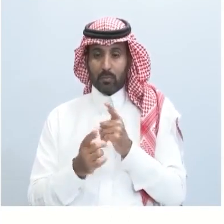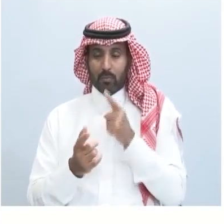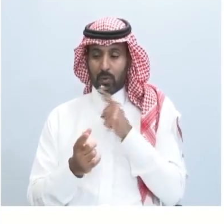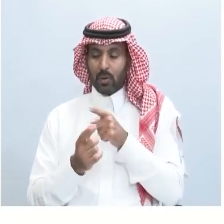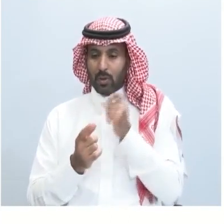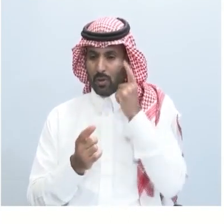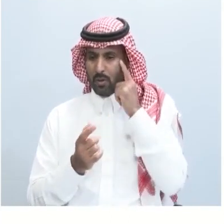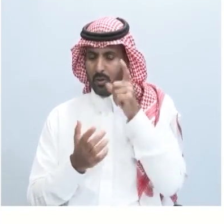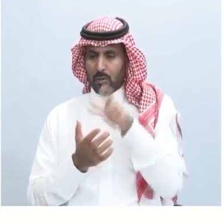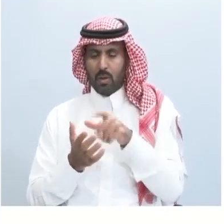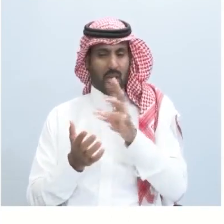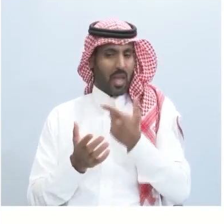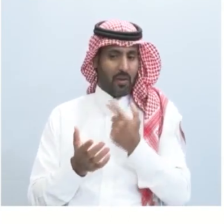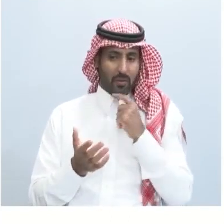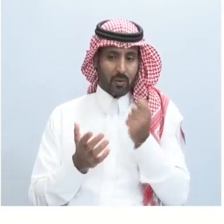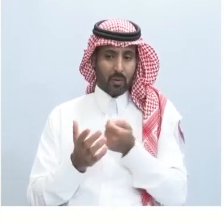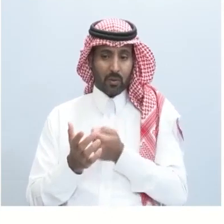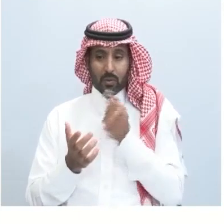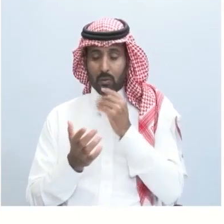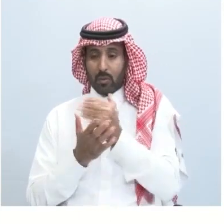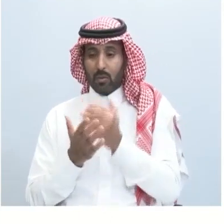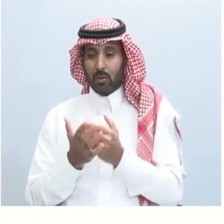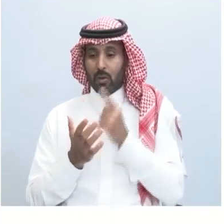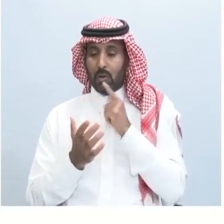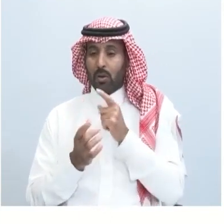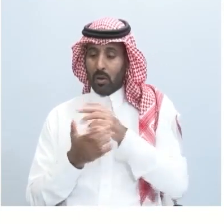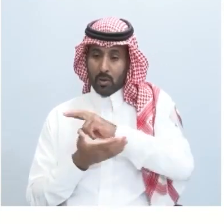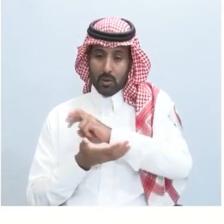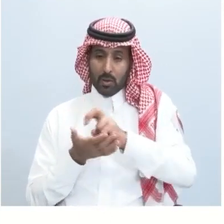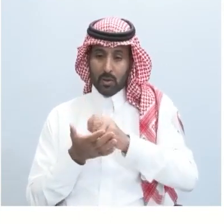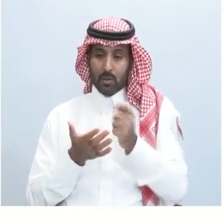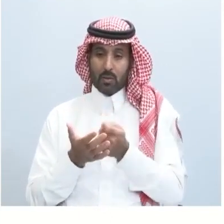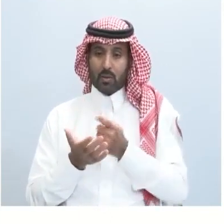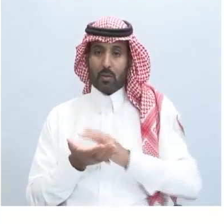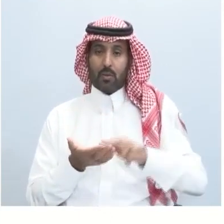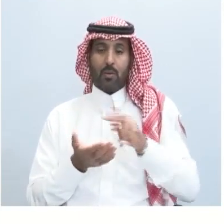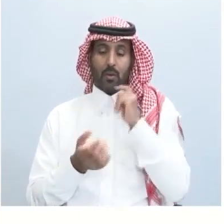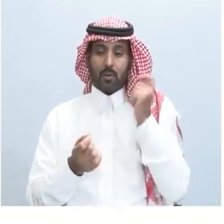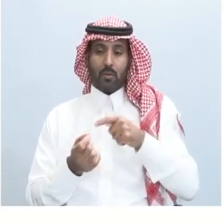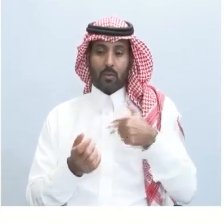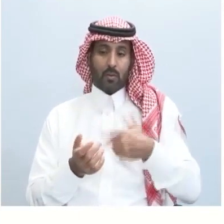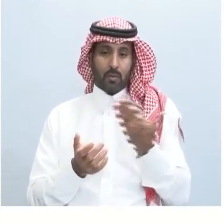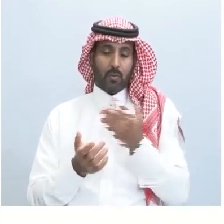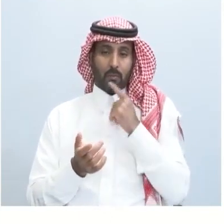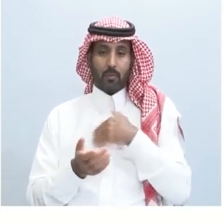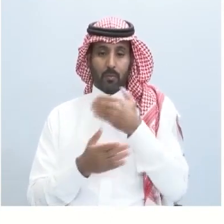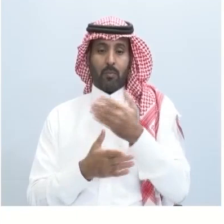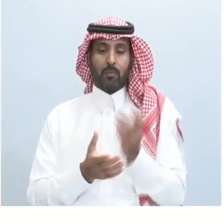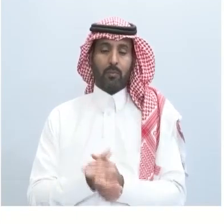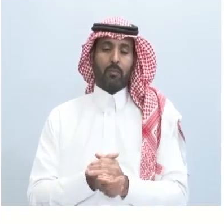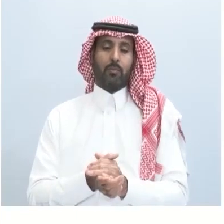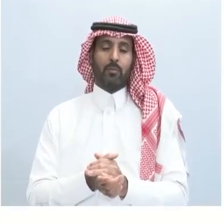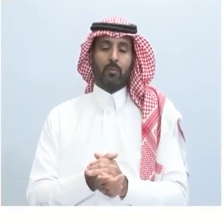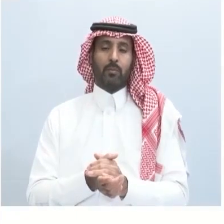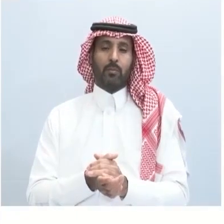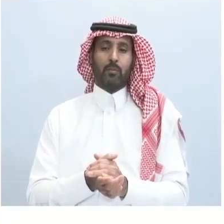an understanding of how to write an email. So today these are objectives, and we'll be doing them all.